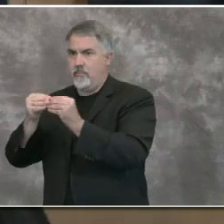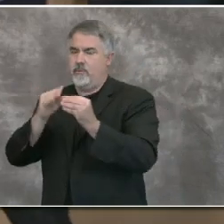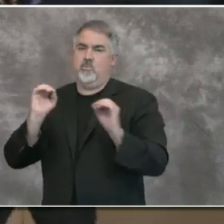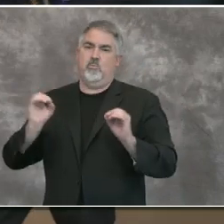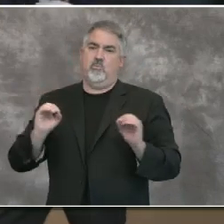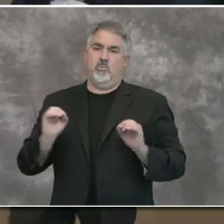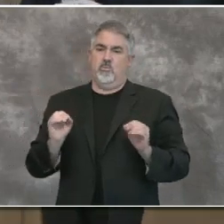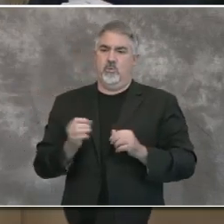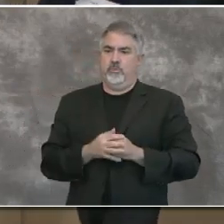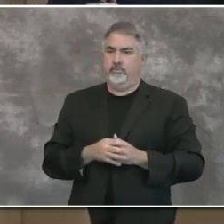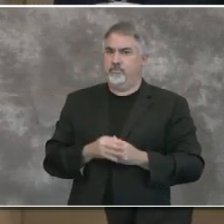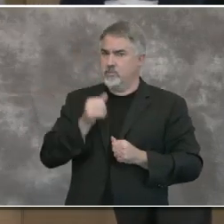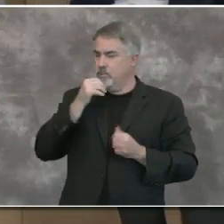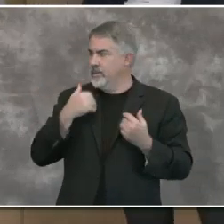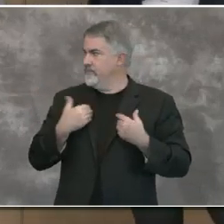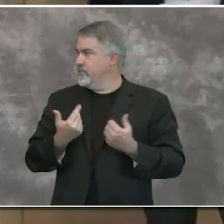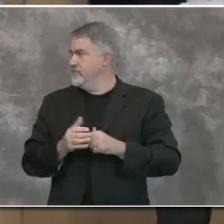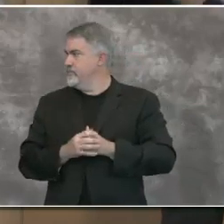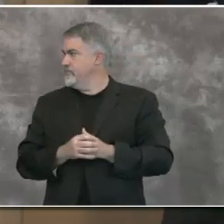Dr. McDonald.